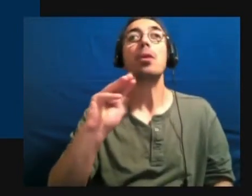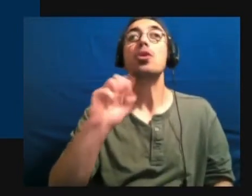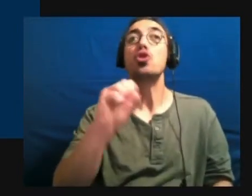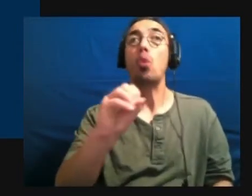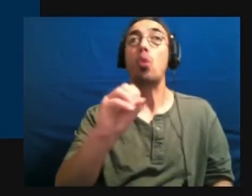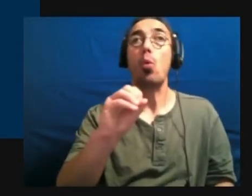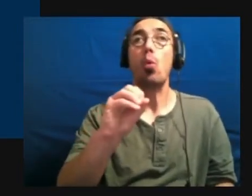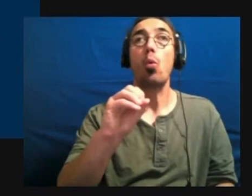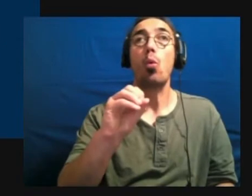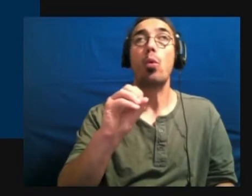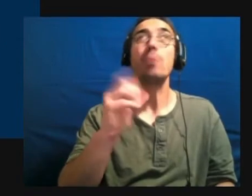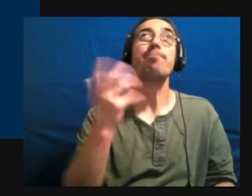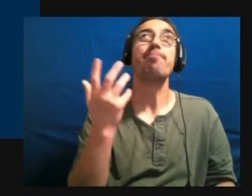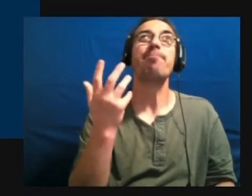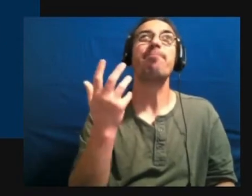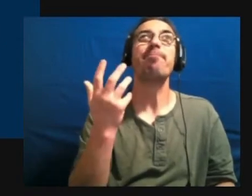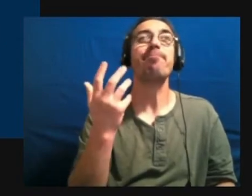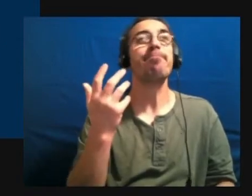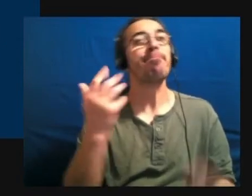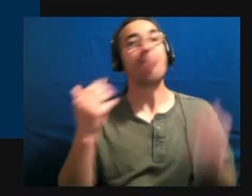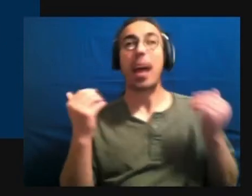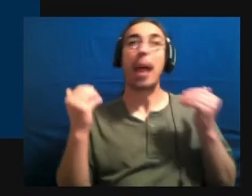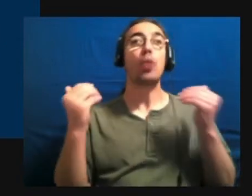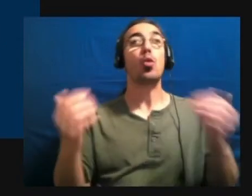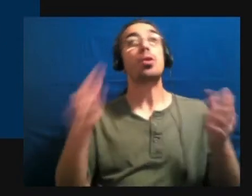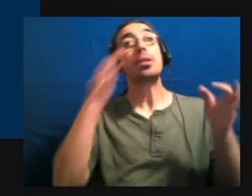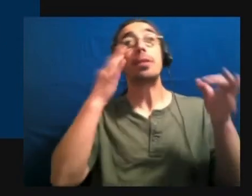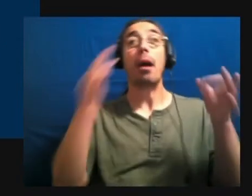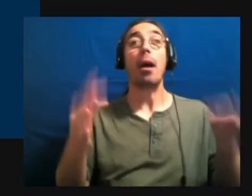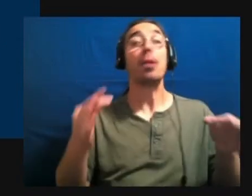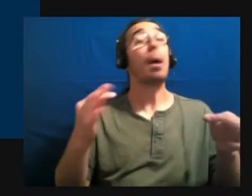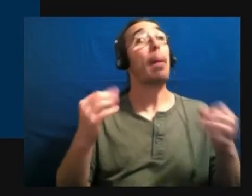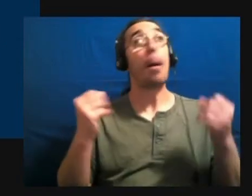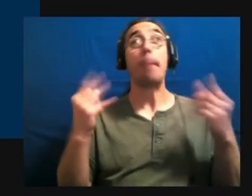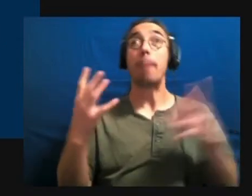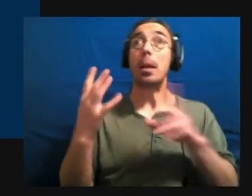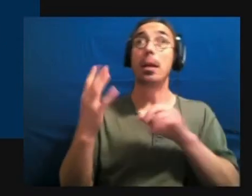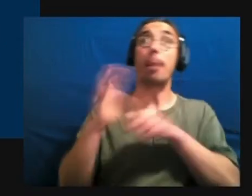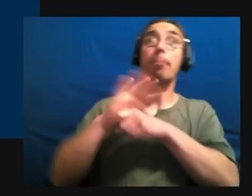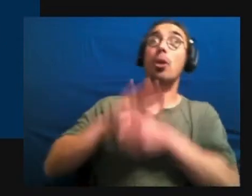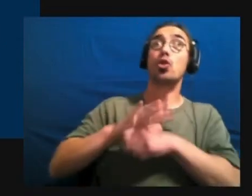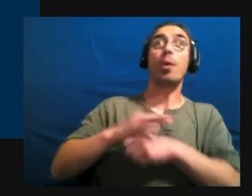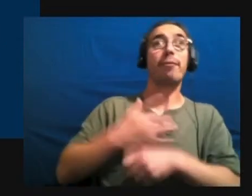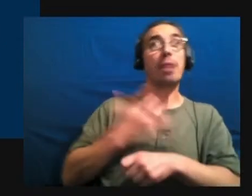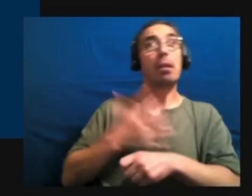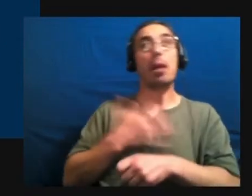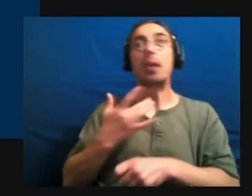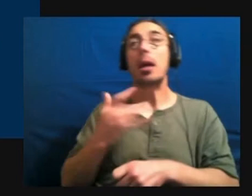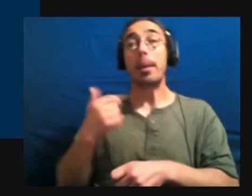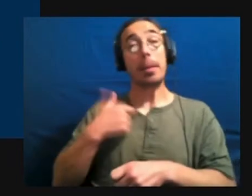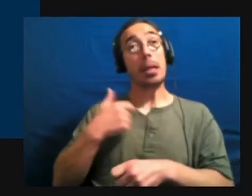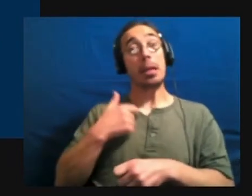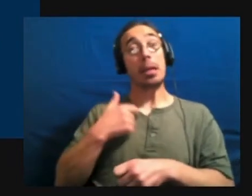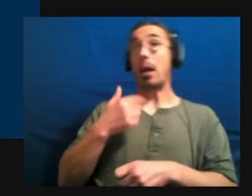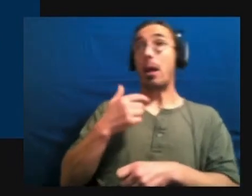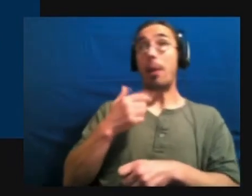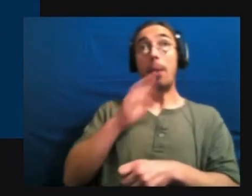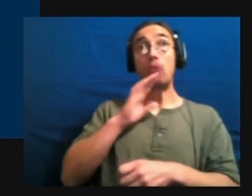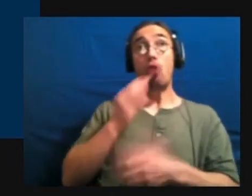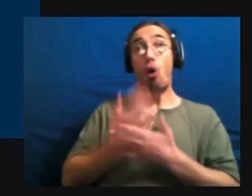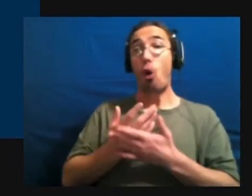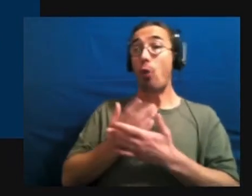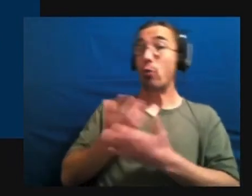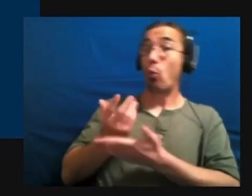I had to make that decision, because there's all that pressure, and you almost feel like as a parent, if you don't do it, you're